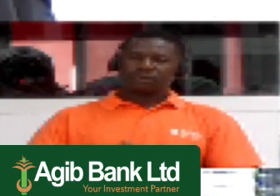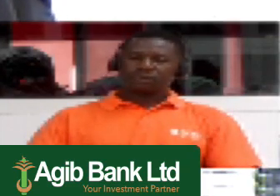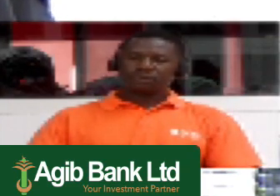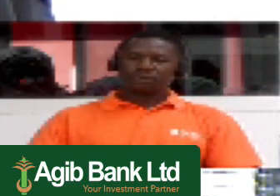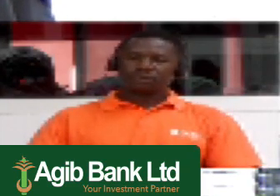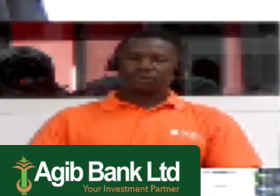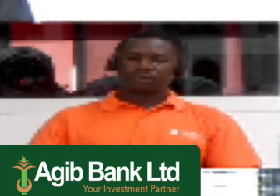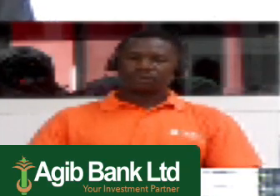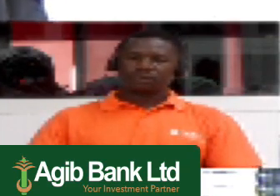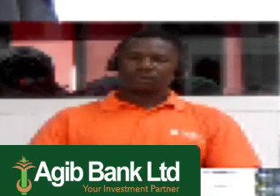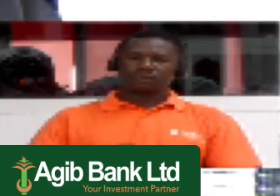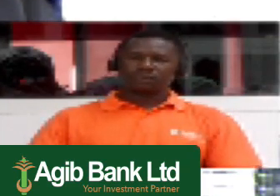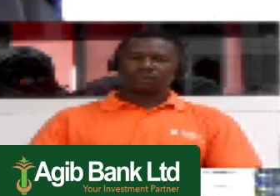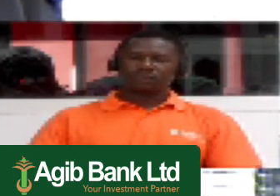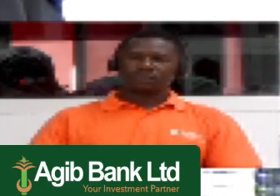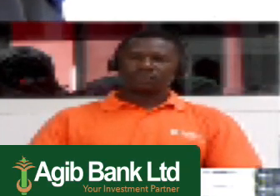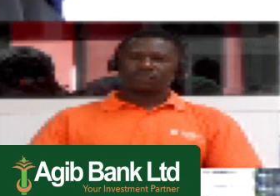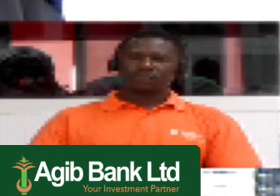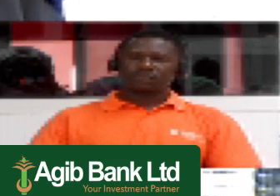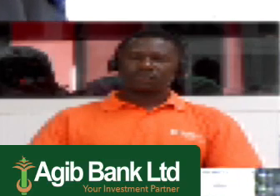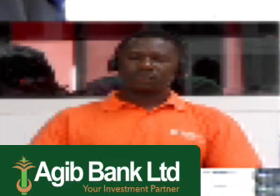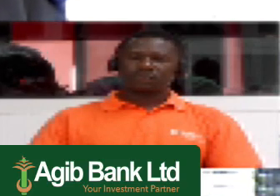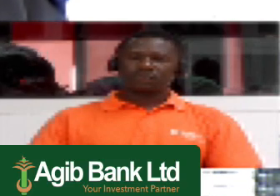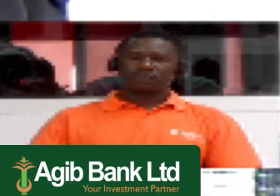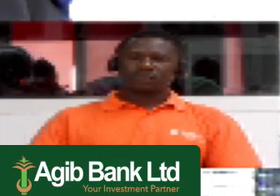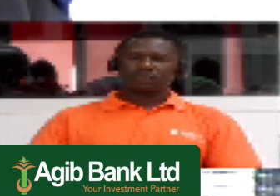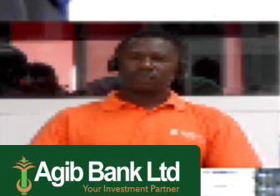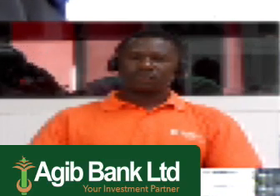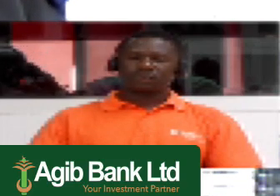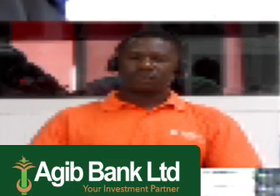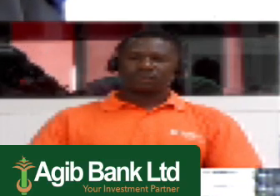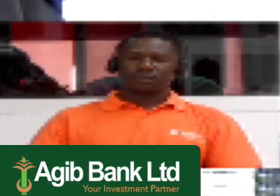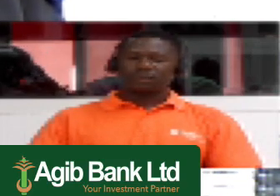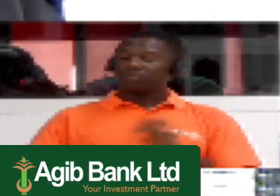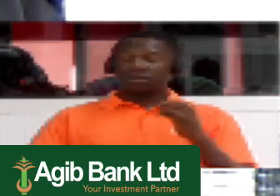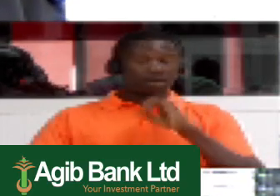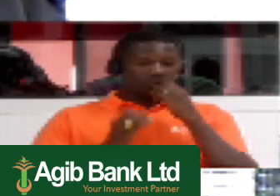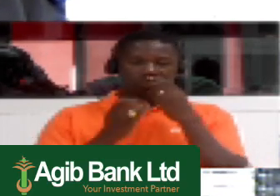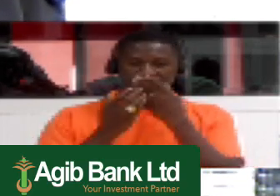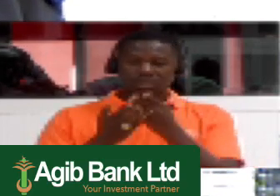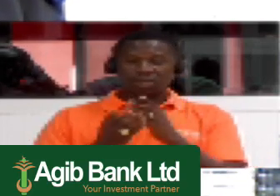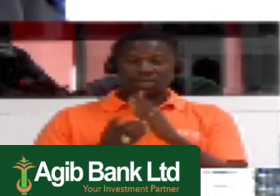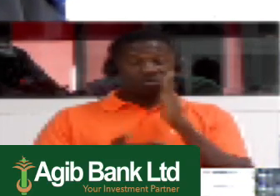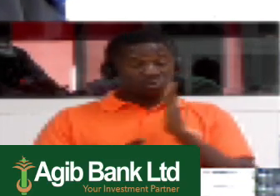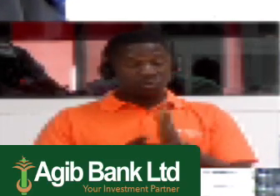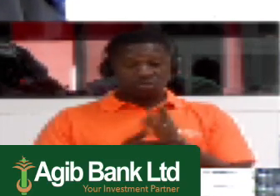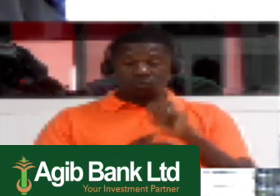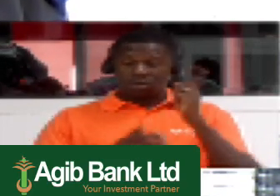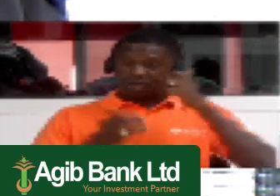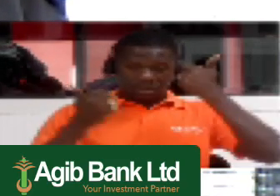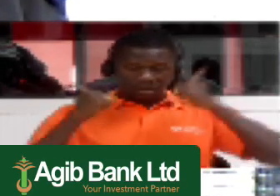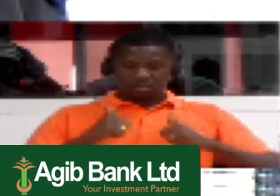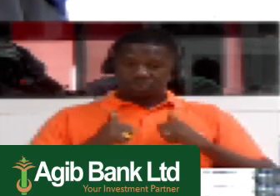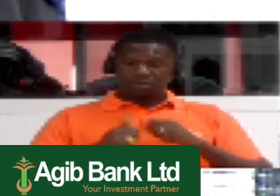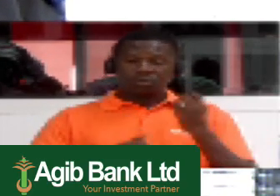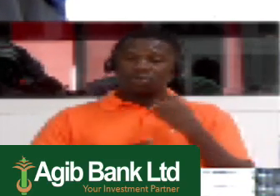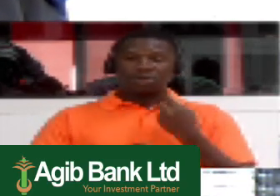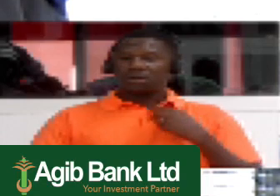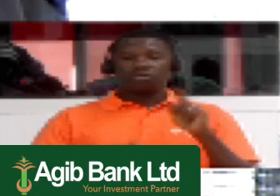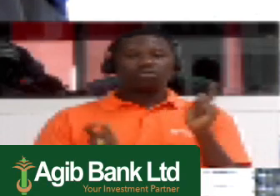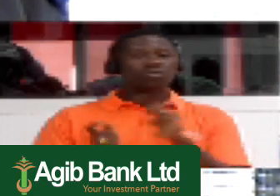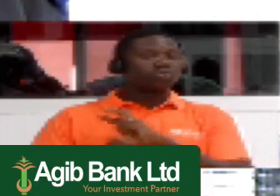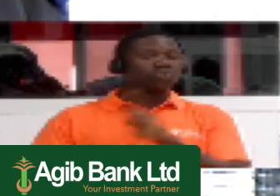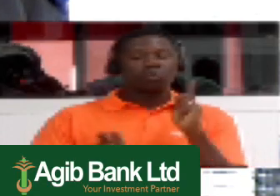Nta fono mune fon be keta because amande fon otara loring silokan. I cannot say exactly what transpired because